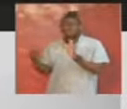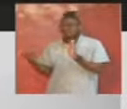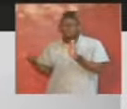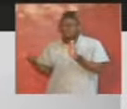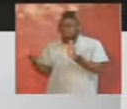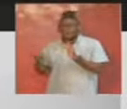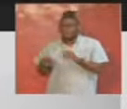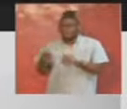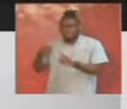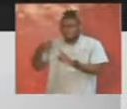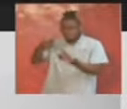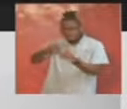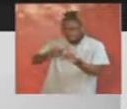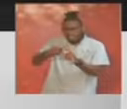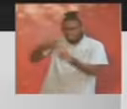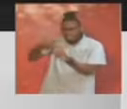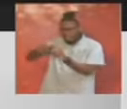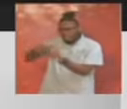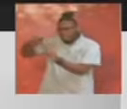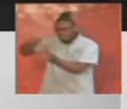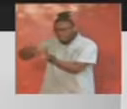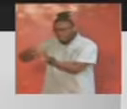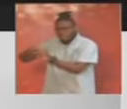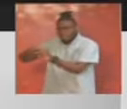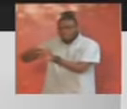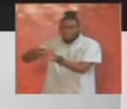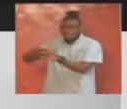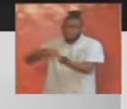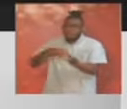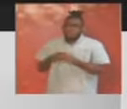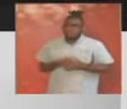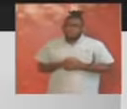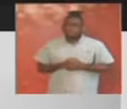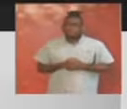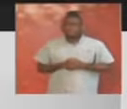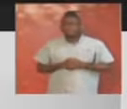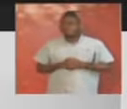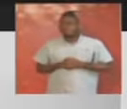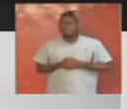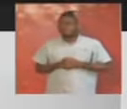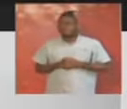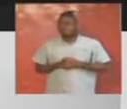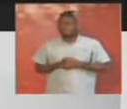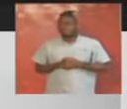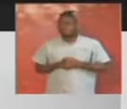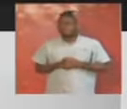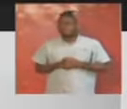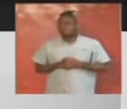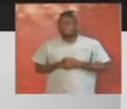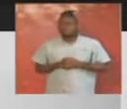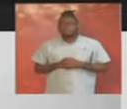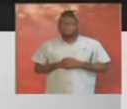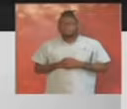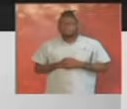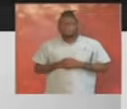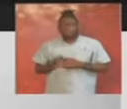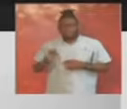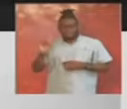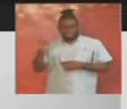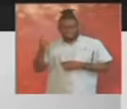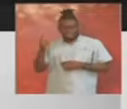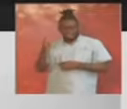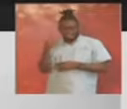month. And just to highlight certain things in the graph, our first 5 cases, as I